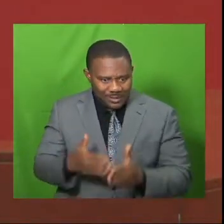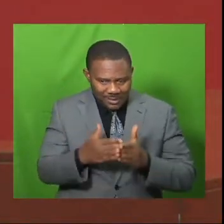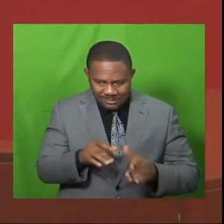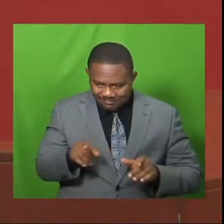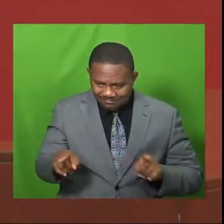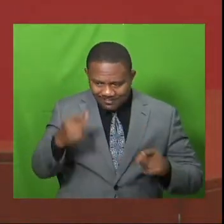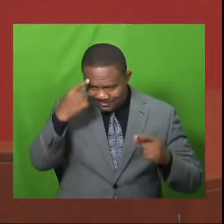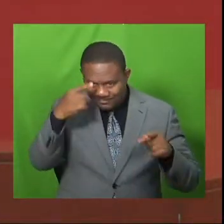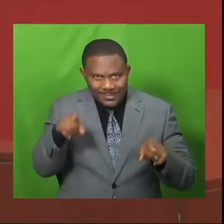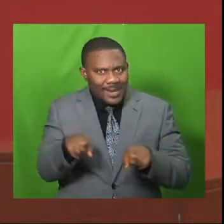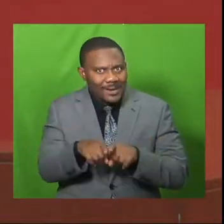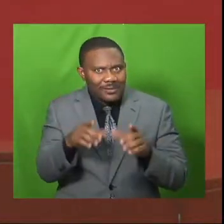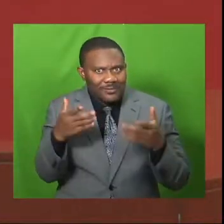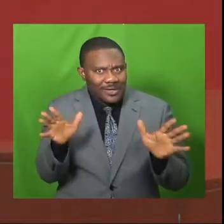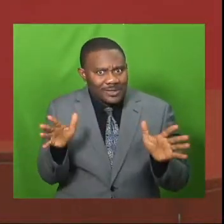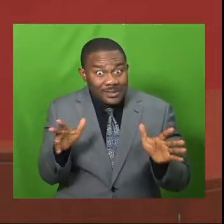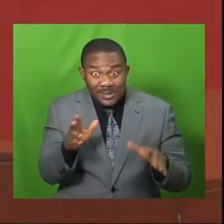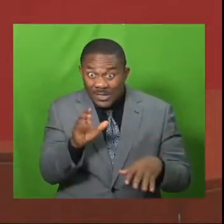have anything